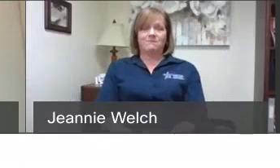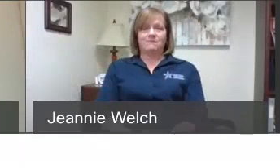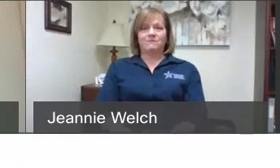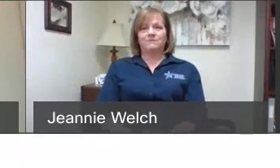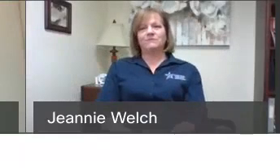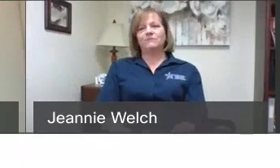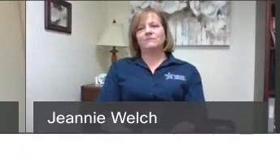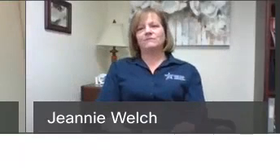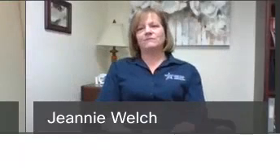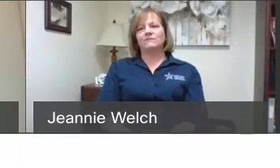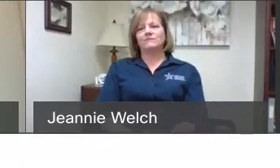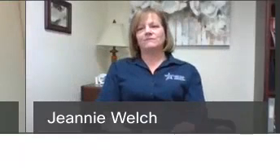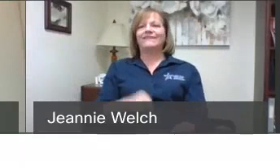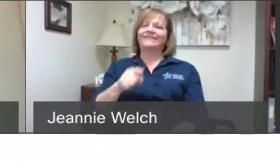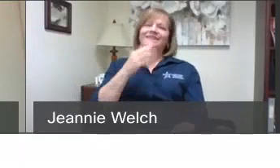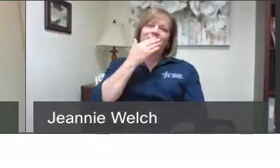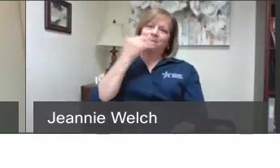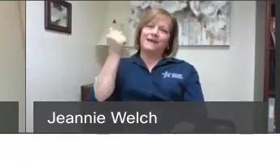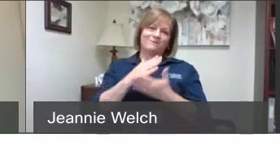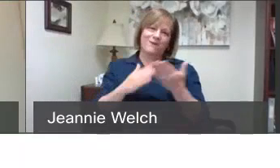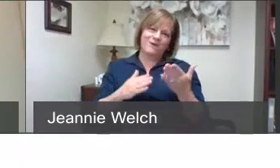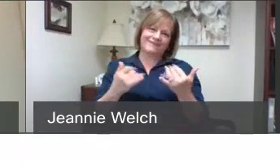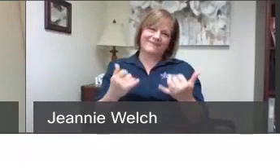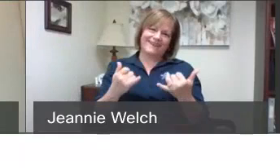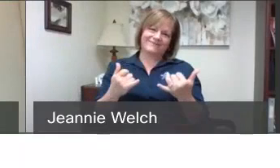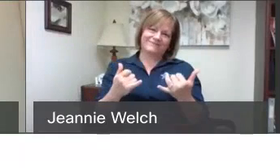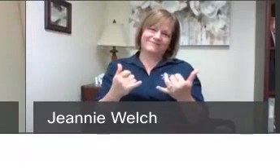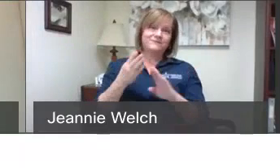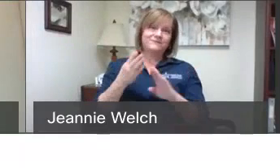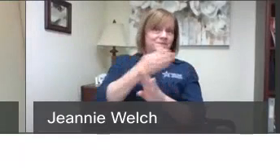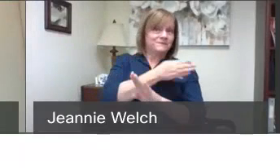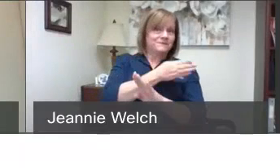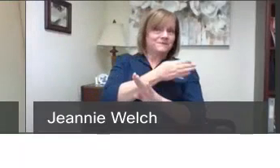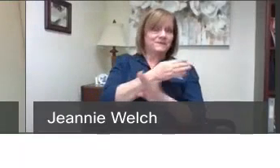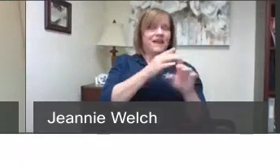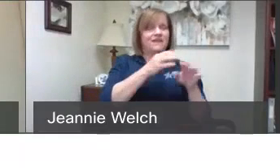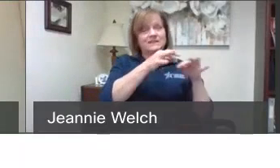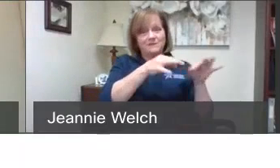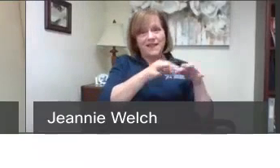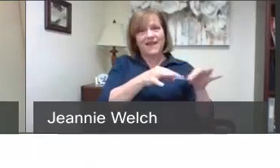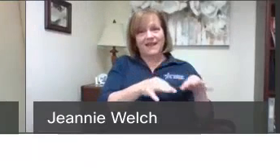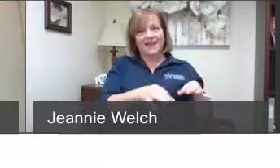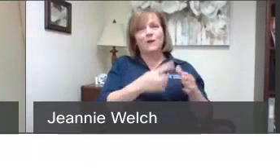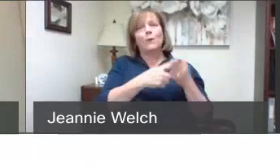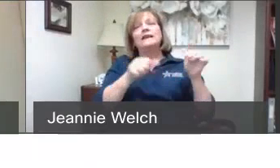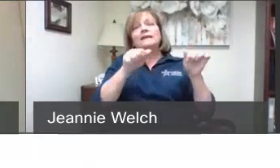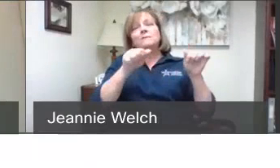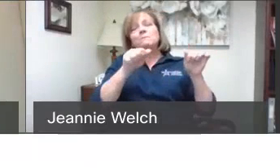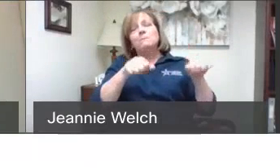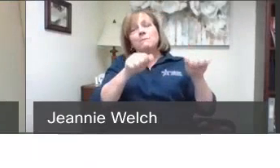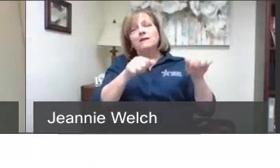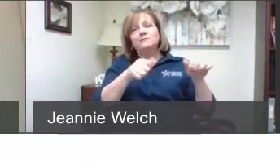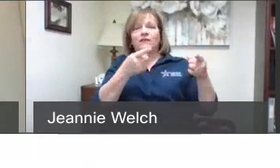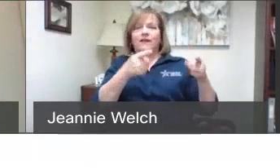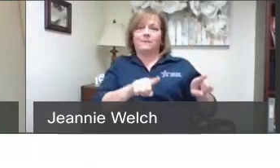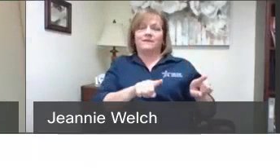Okay, so this is the best part. I've kind of talked a little bit about some things that can happen if you're not